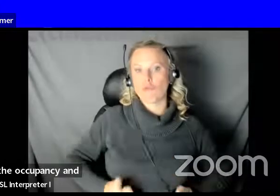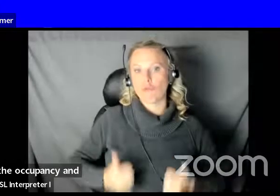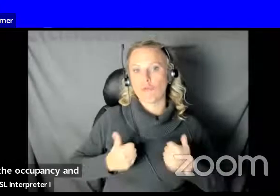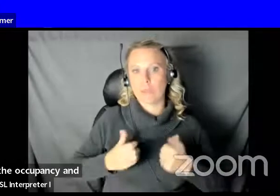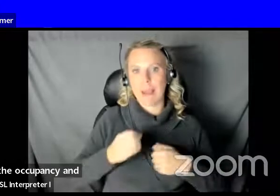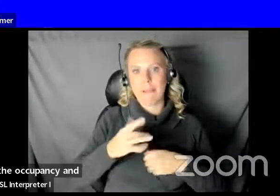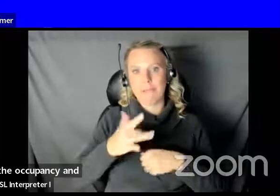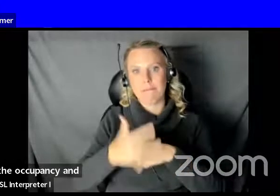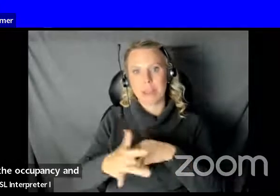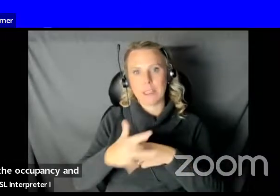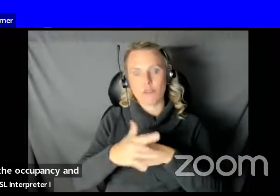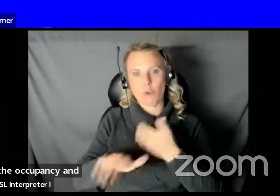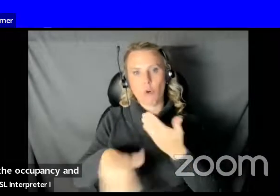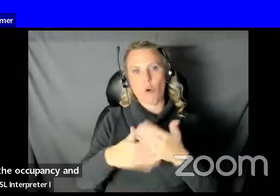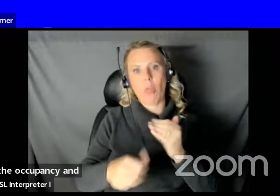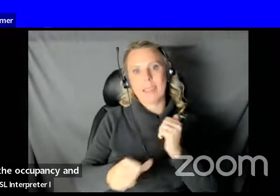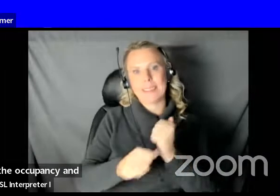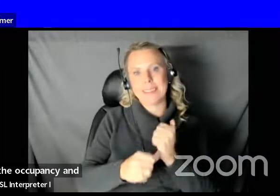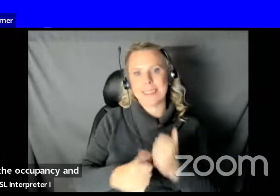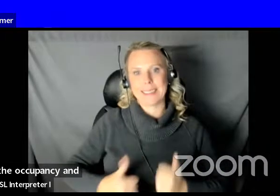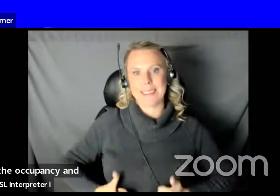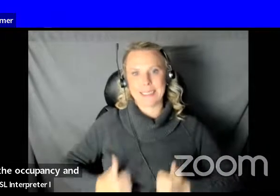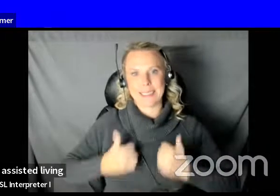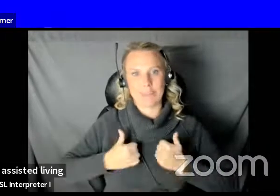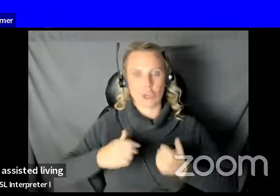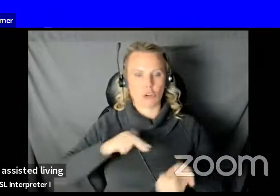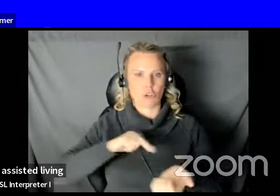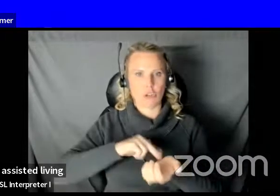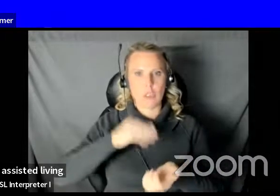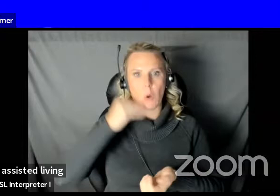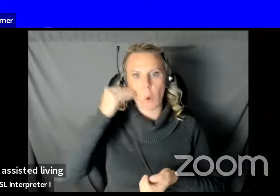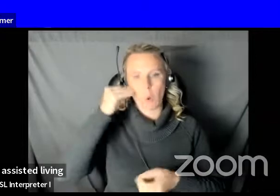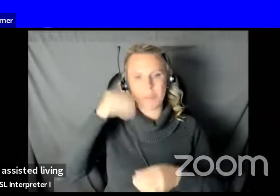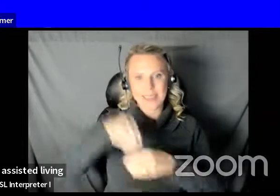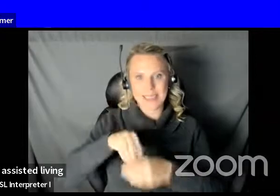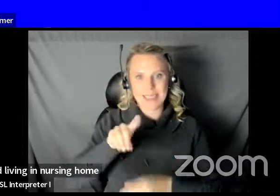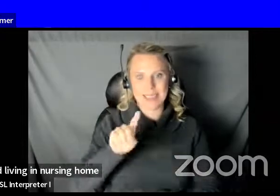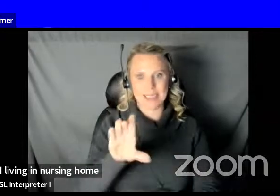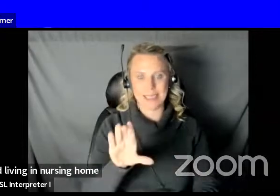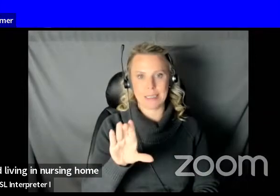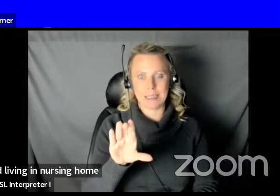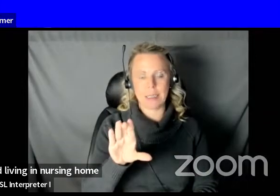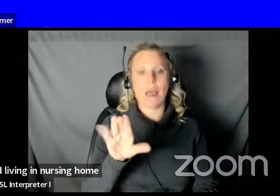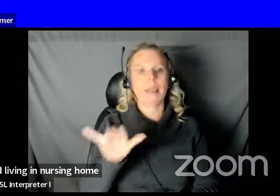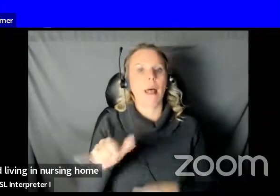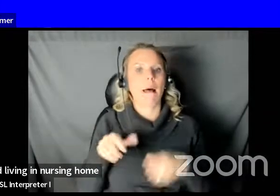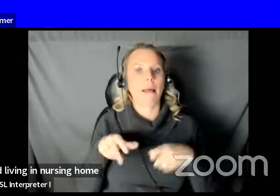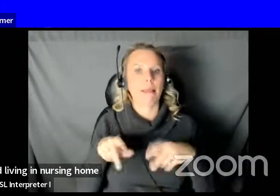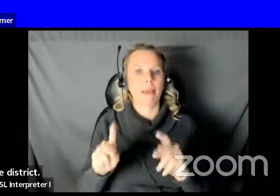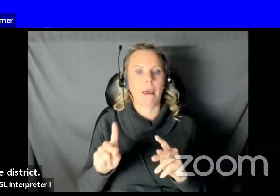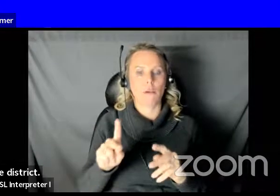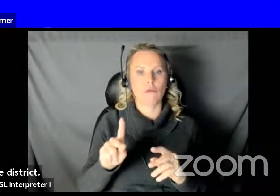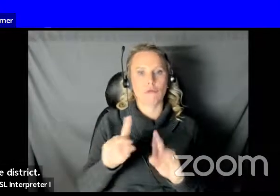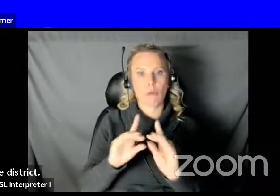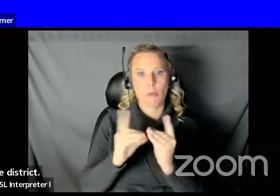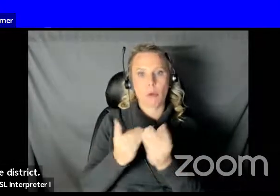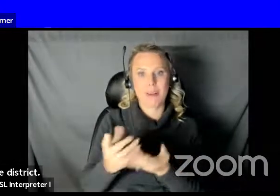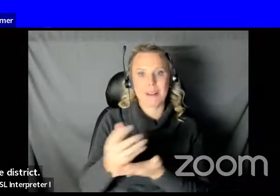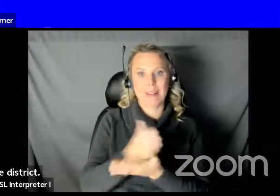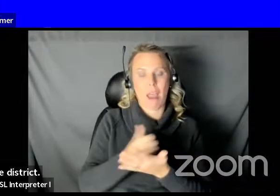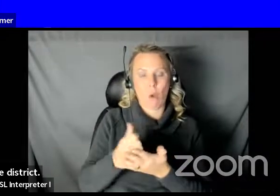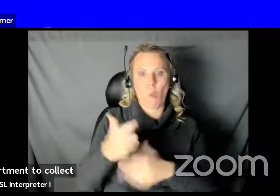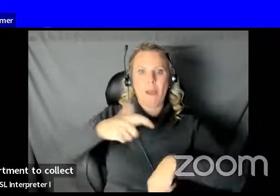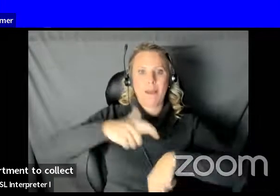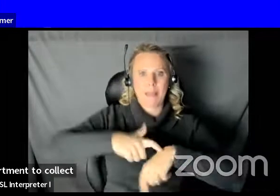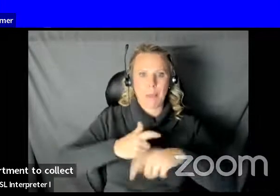all assisted living and nursing home facilities in the district. By allowing the department to collect this data all at once